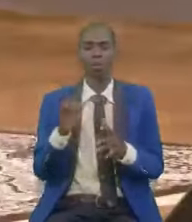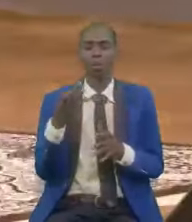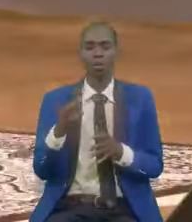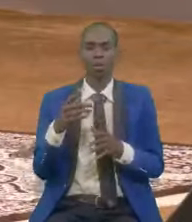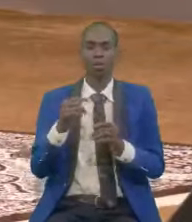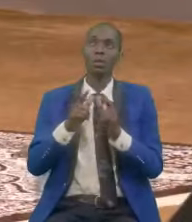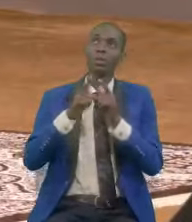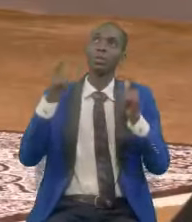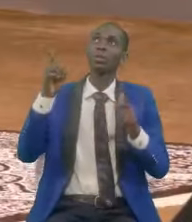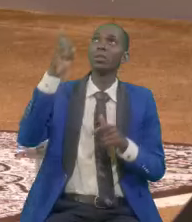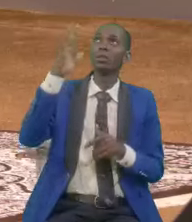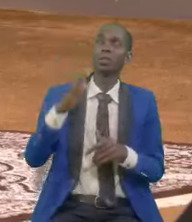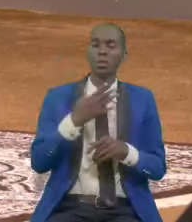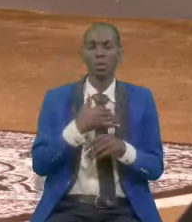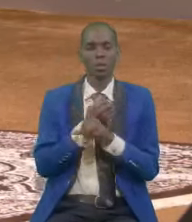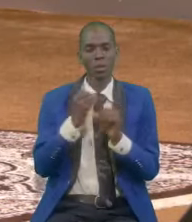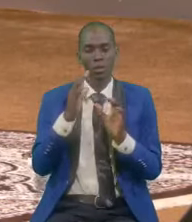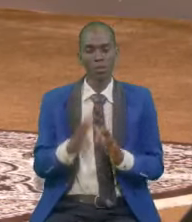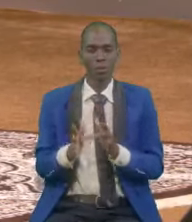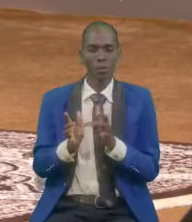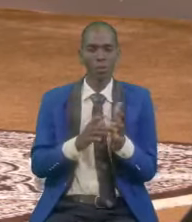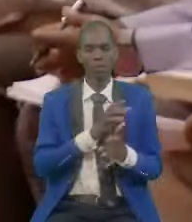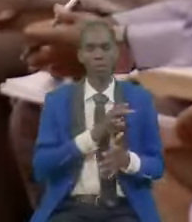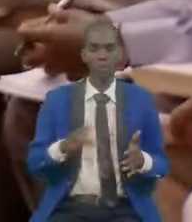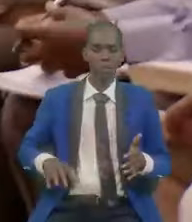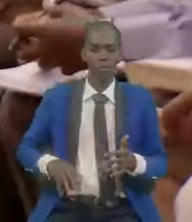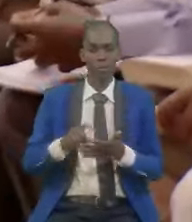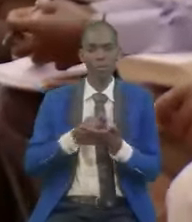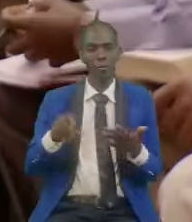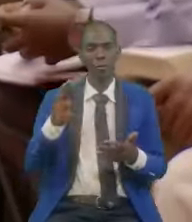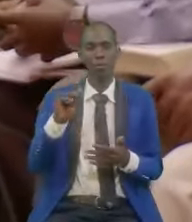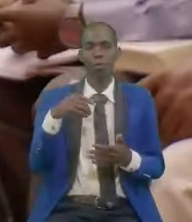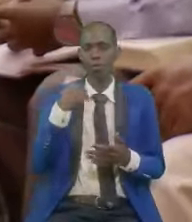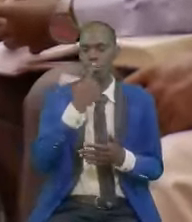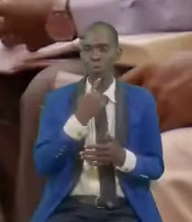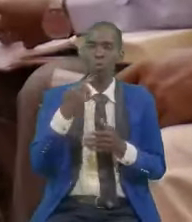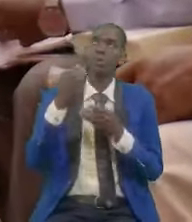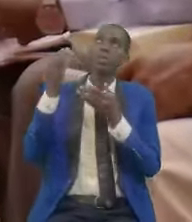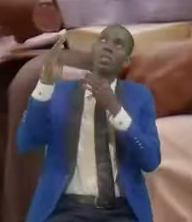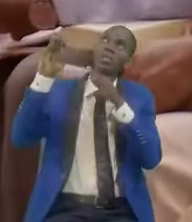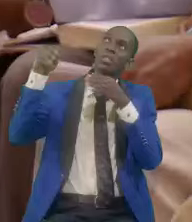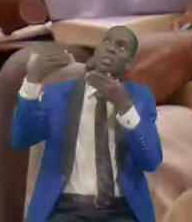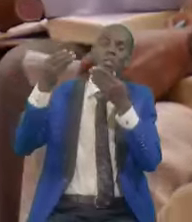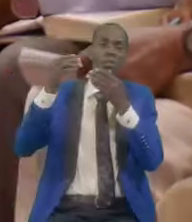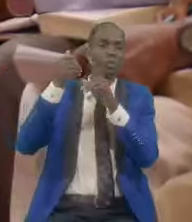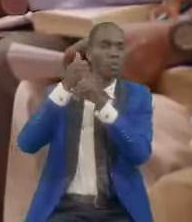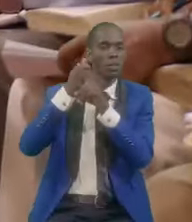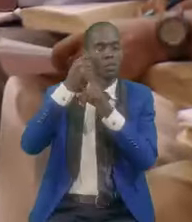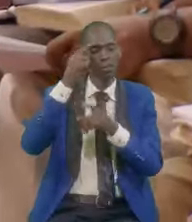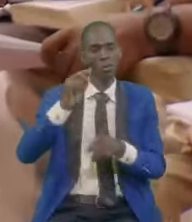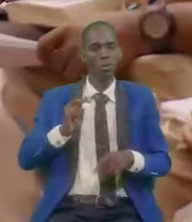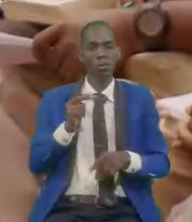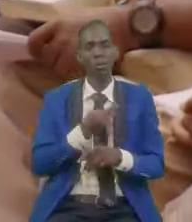God and our Savior Jesus Christ. Verse 14, who gave himself for us